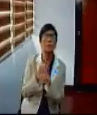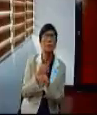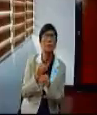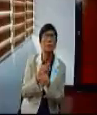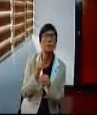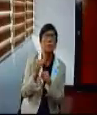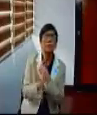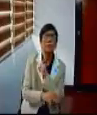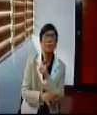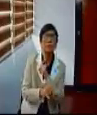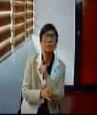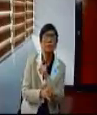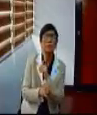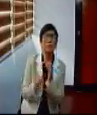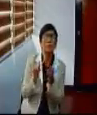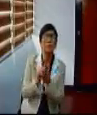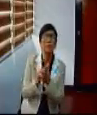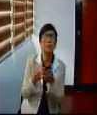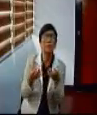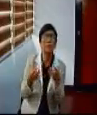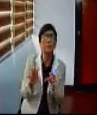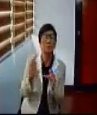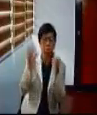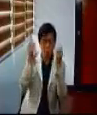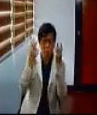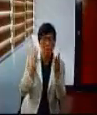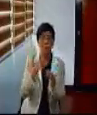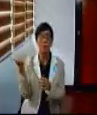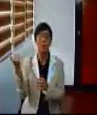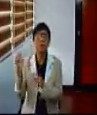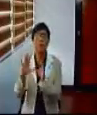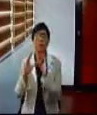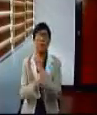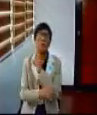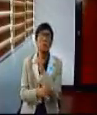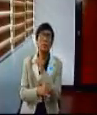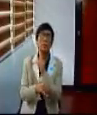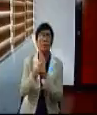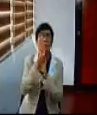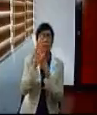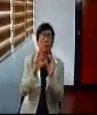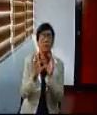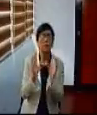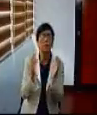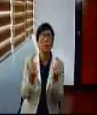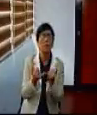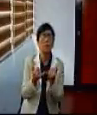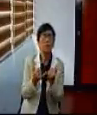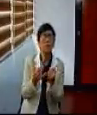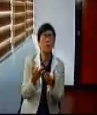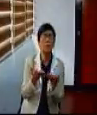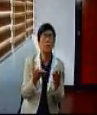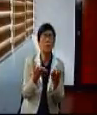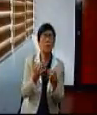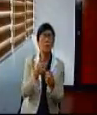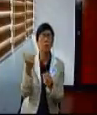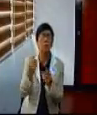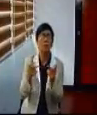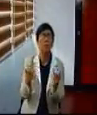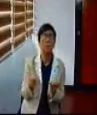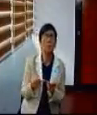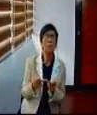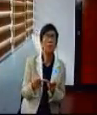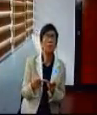country that causes harm in another country, and the mother company is somewhere else, just for argument's